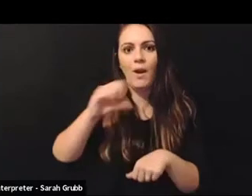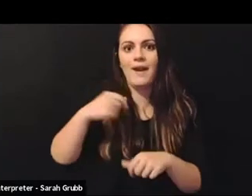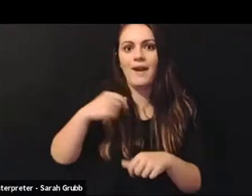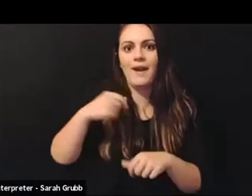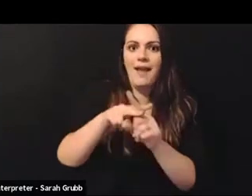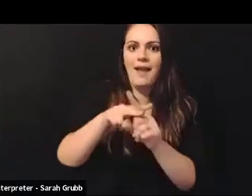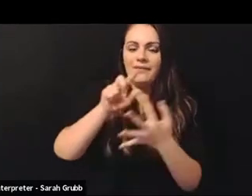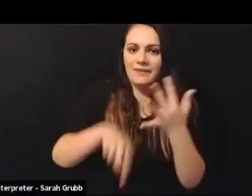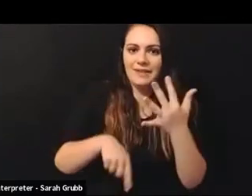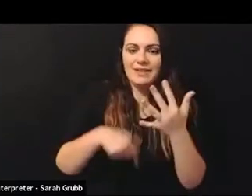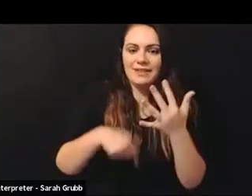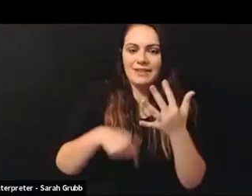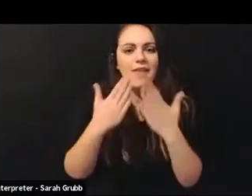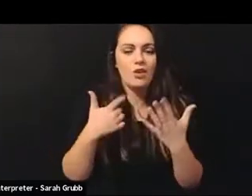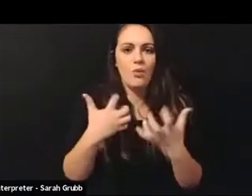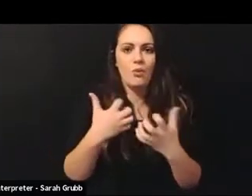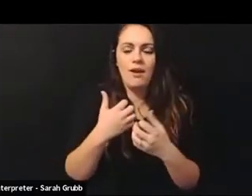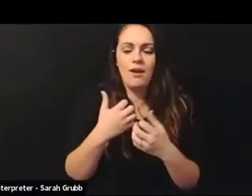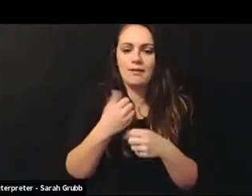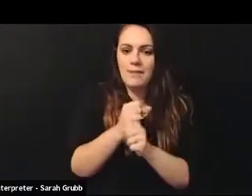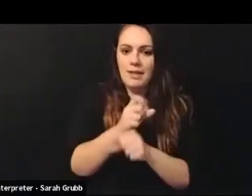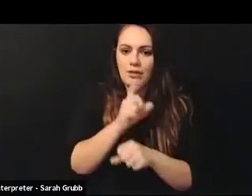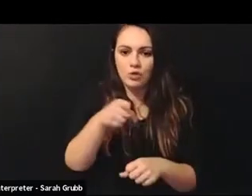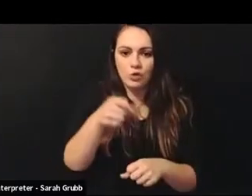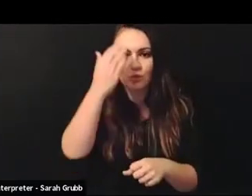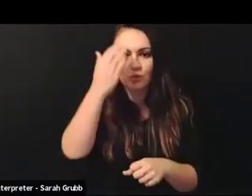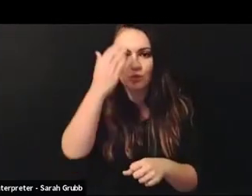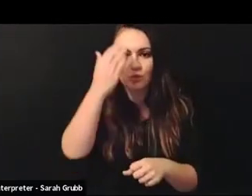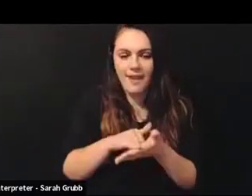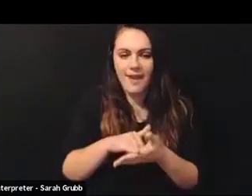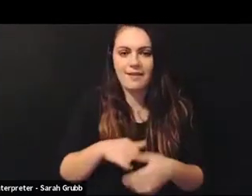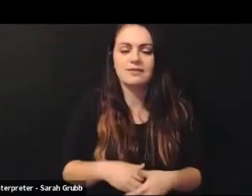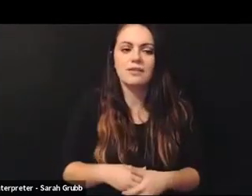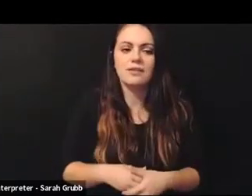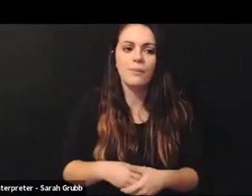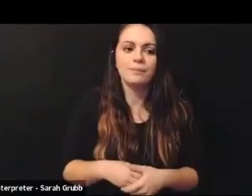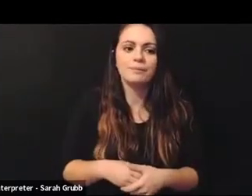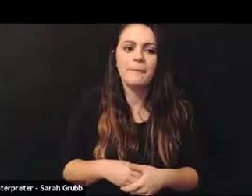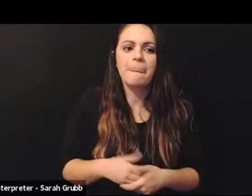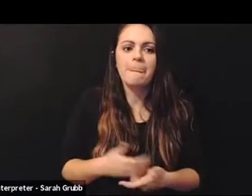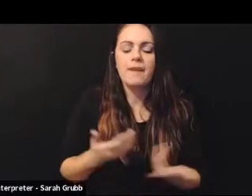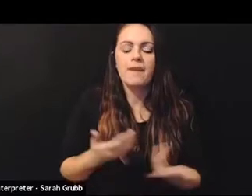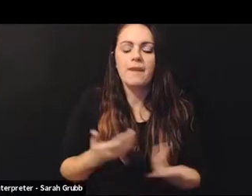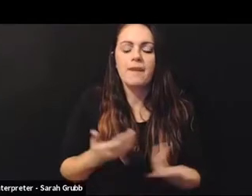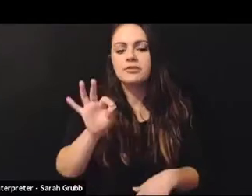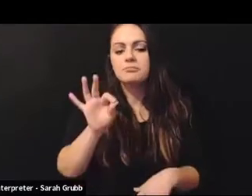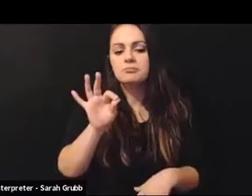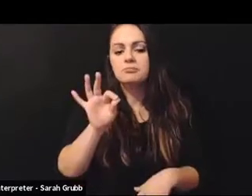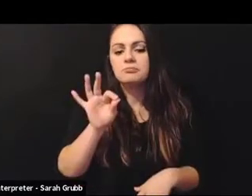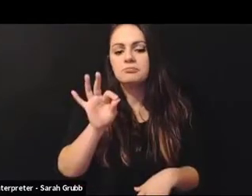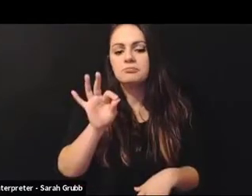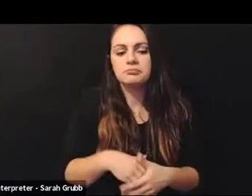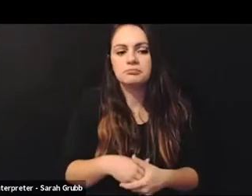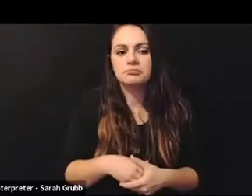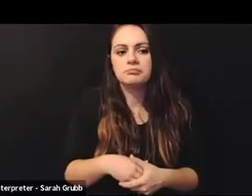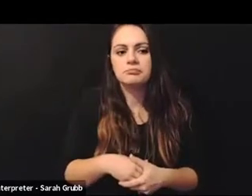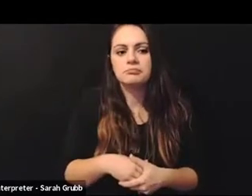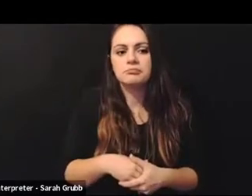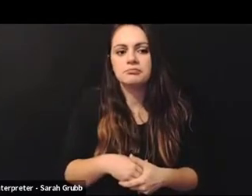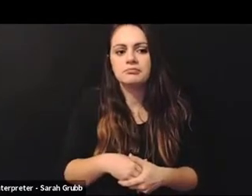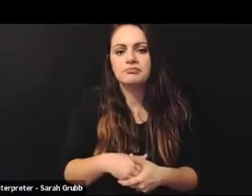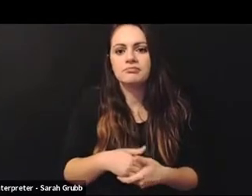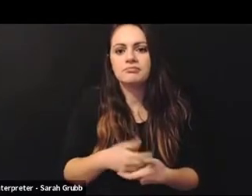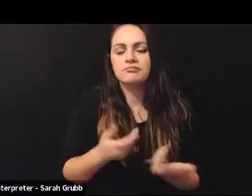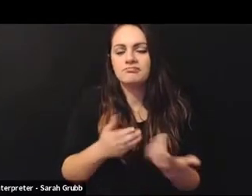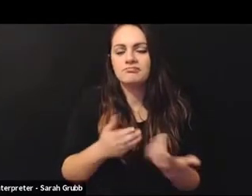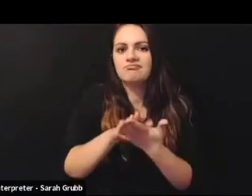be sure you're aware of that. So that kind of gives you also just a little bit, a lot of the application that you're giving for all of our